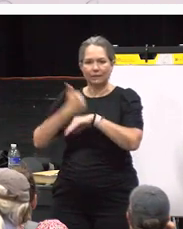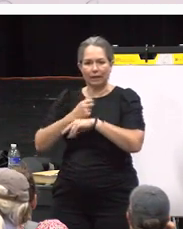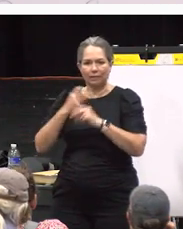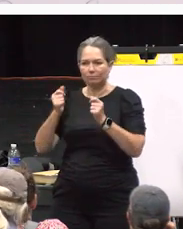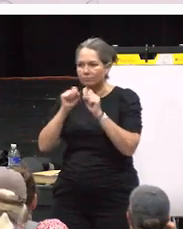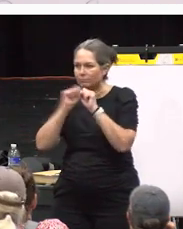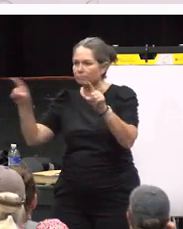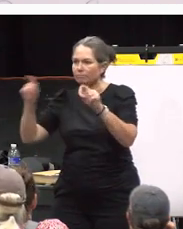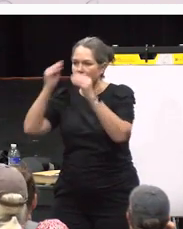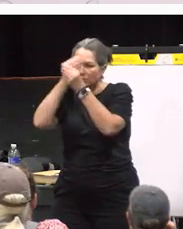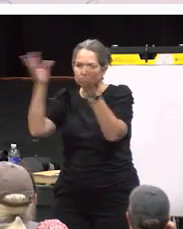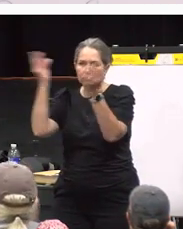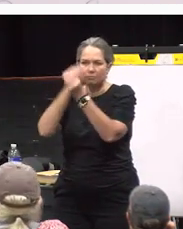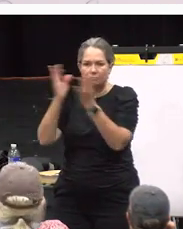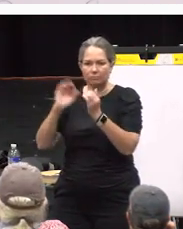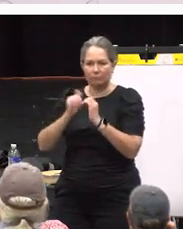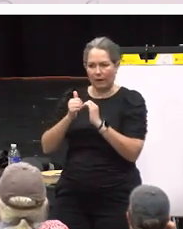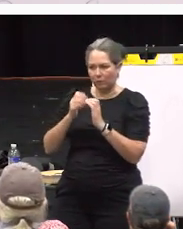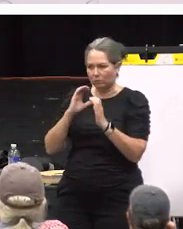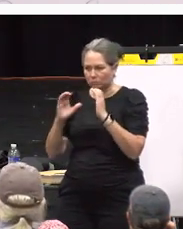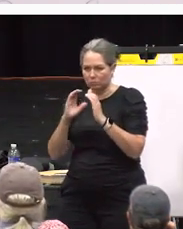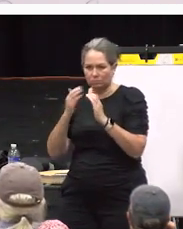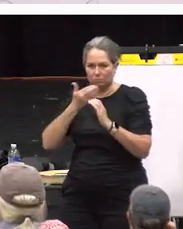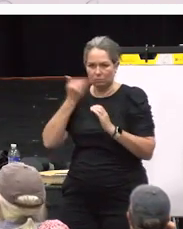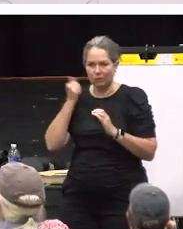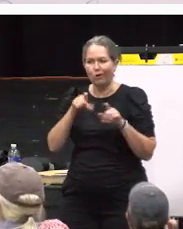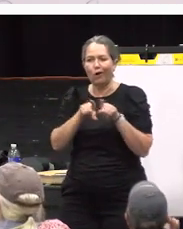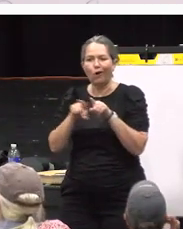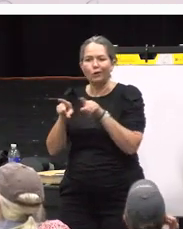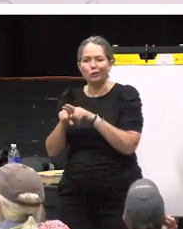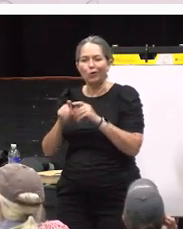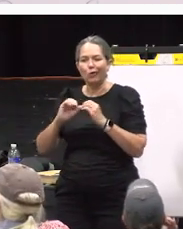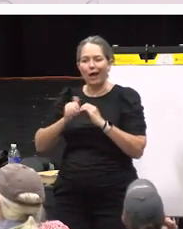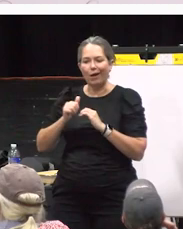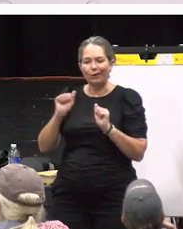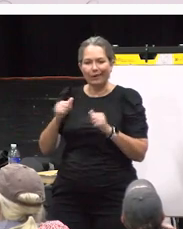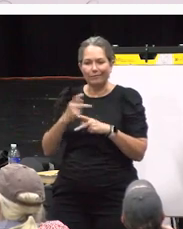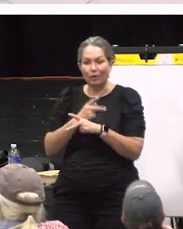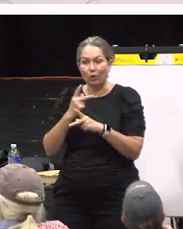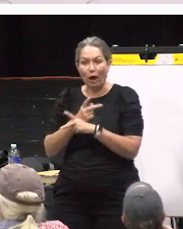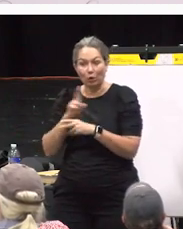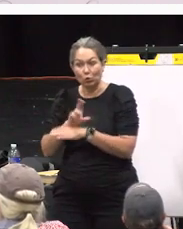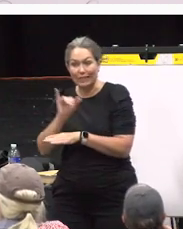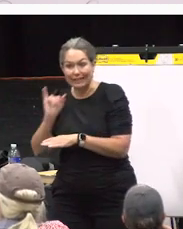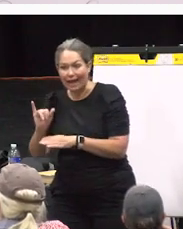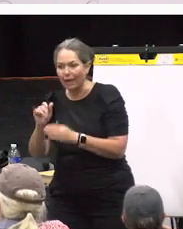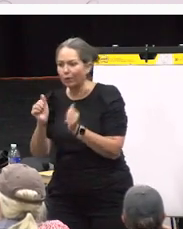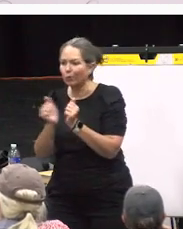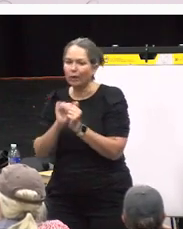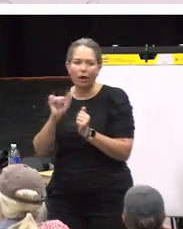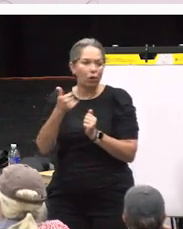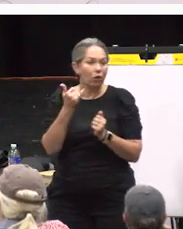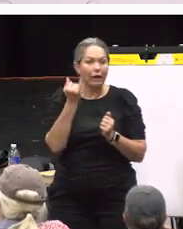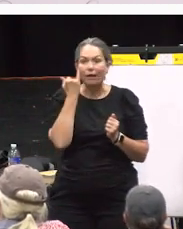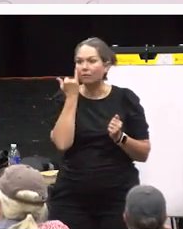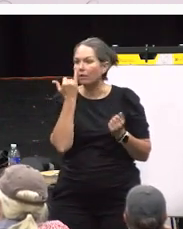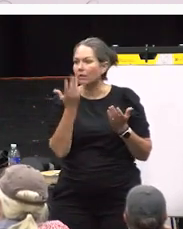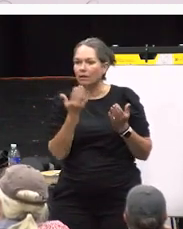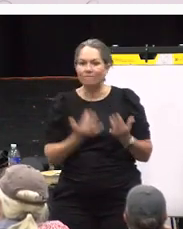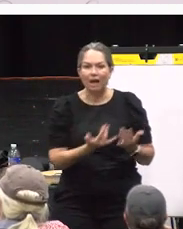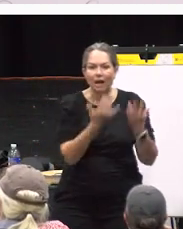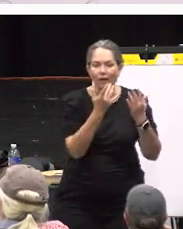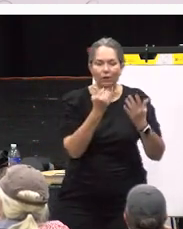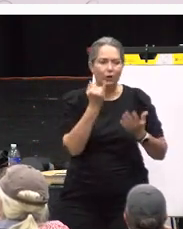engagement. Said plan should also be appropriate to other possible emergencies such as heat events, fires, and other climate